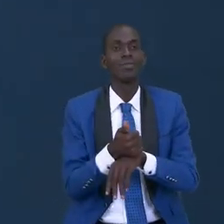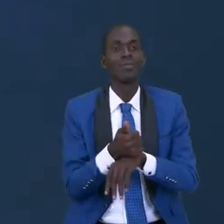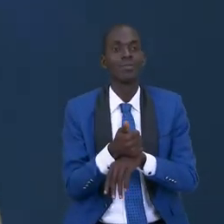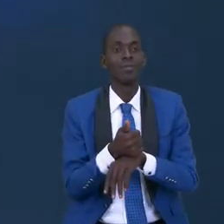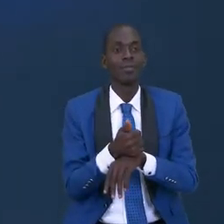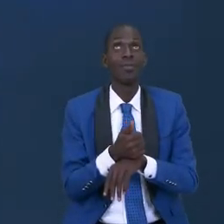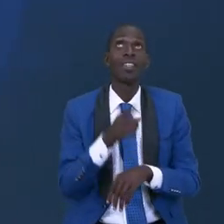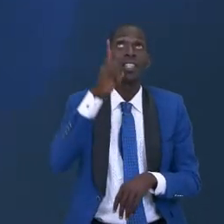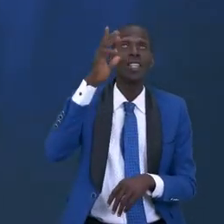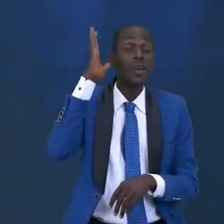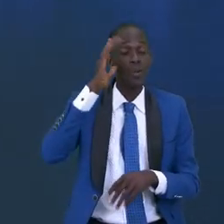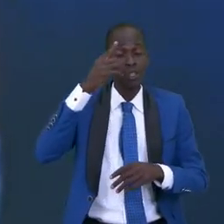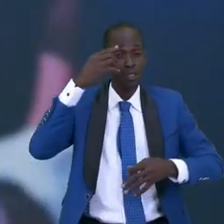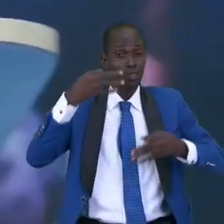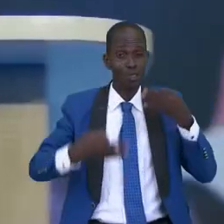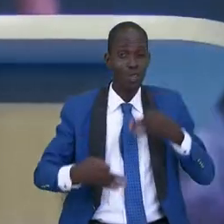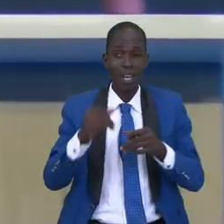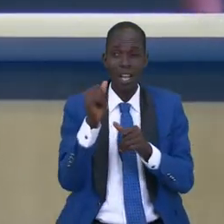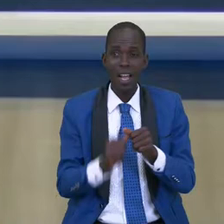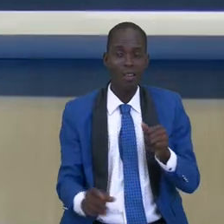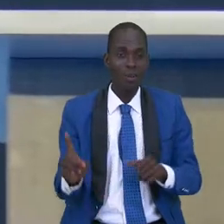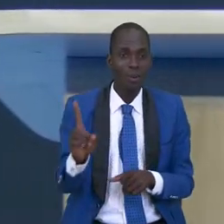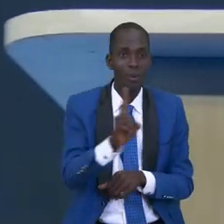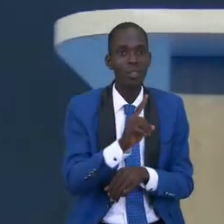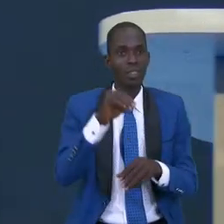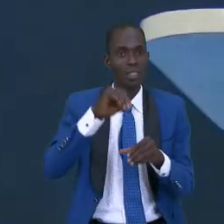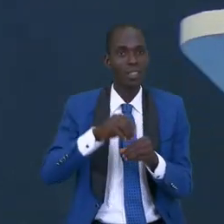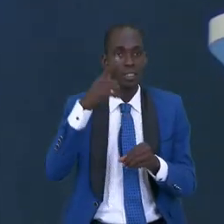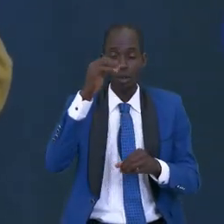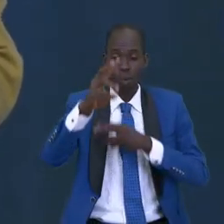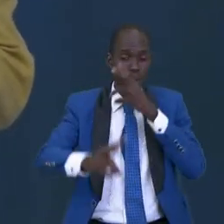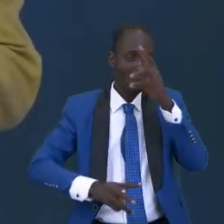will judge everyone in the world